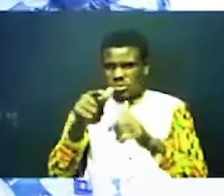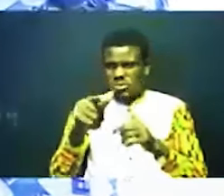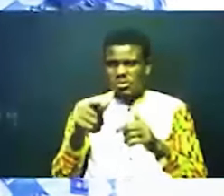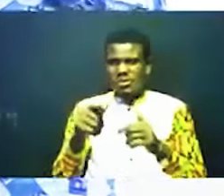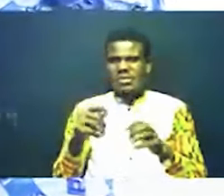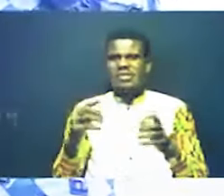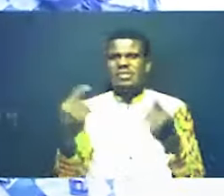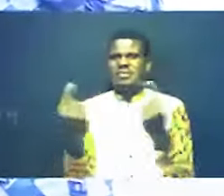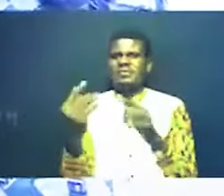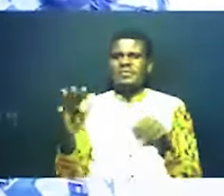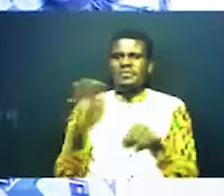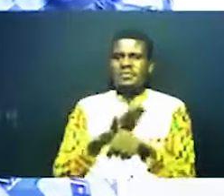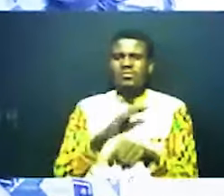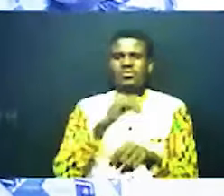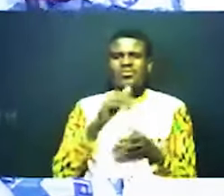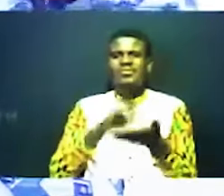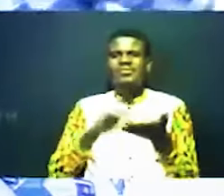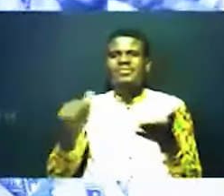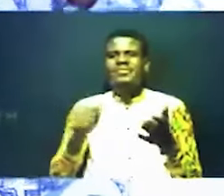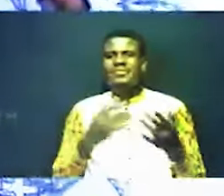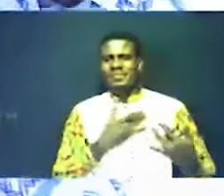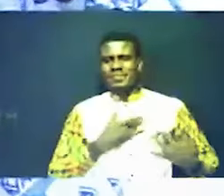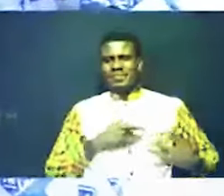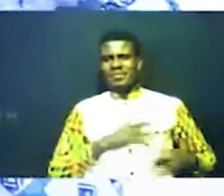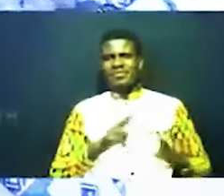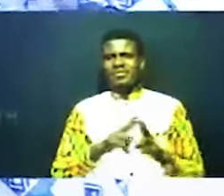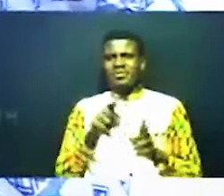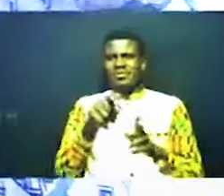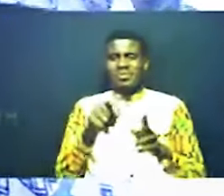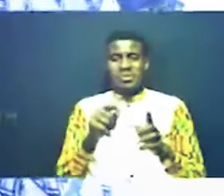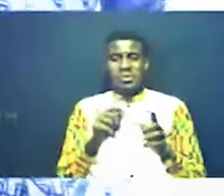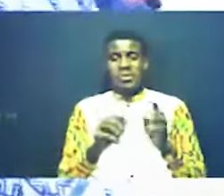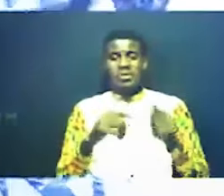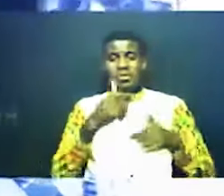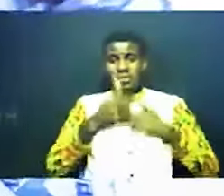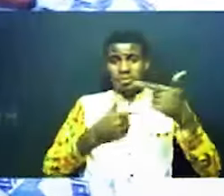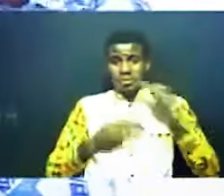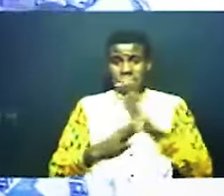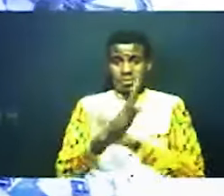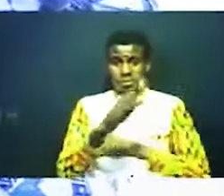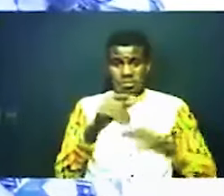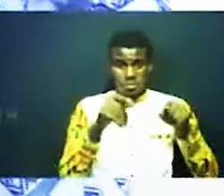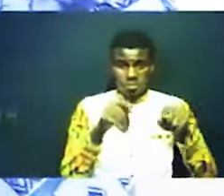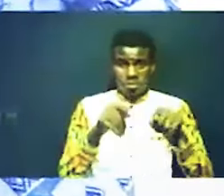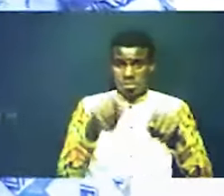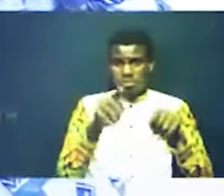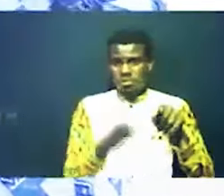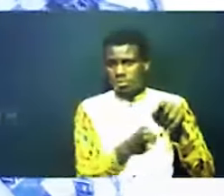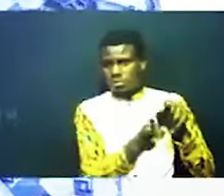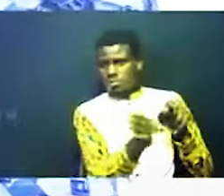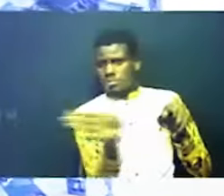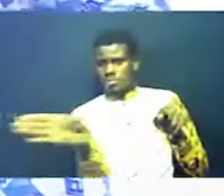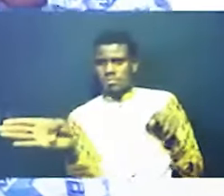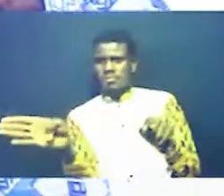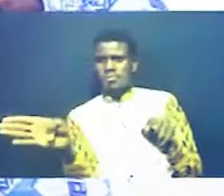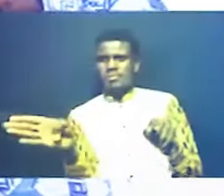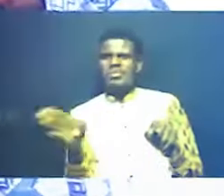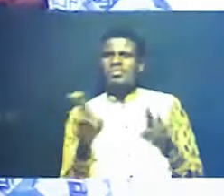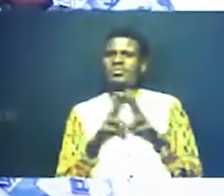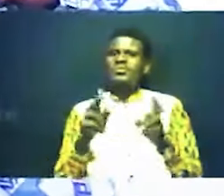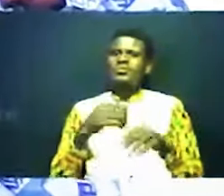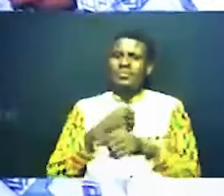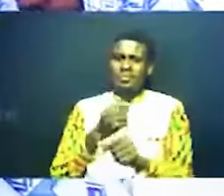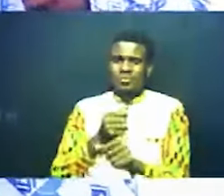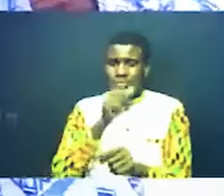the living God. Yes, when you are going to go to the living God, see to it that